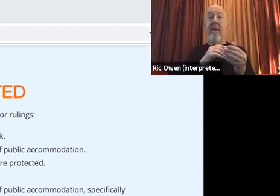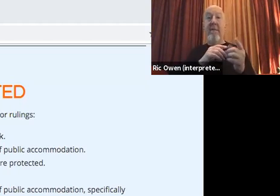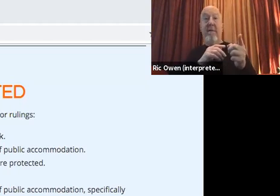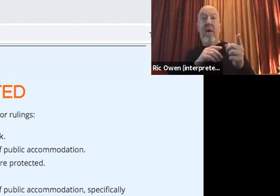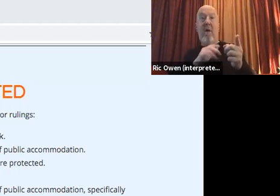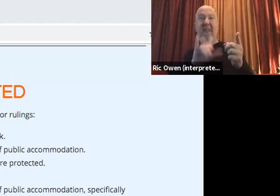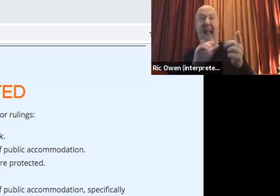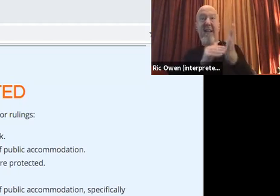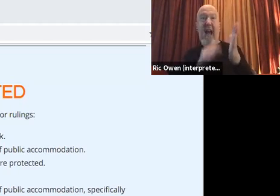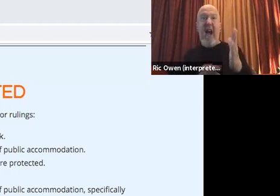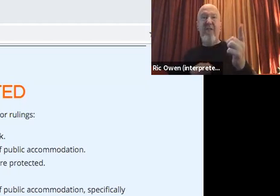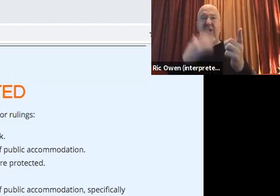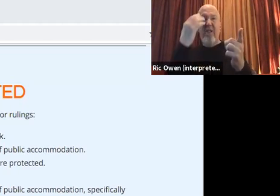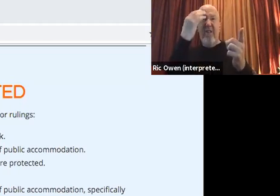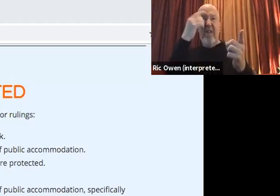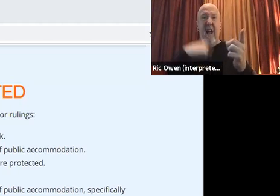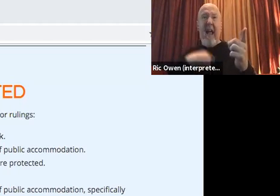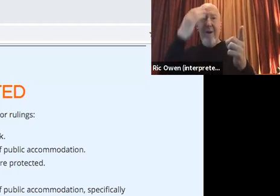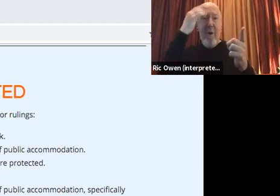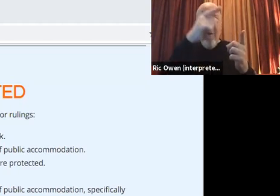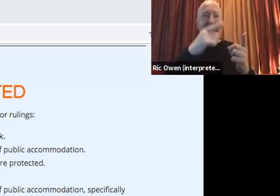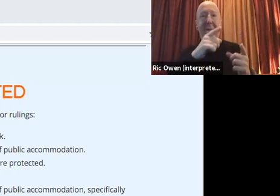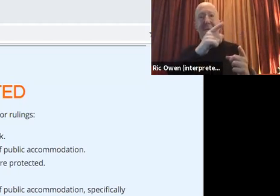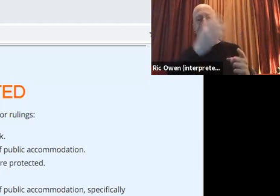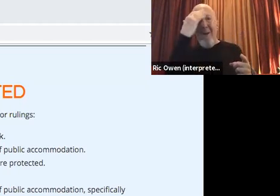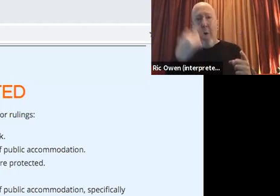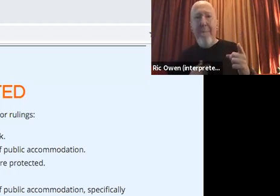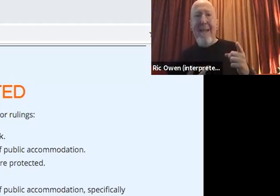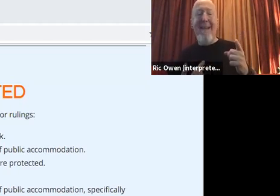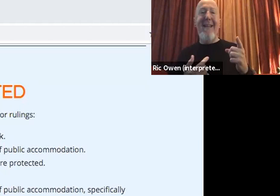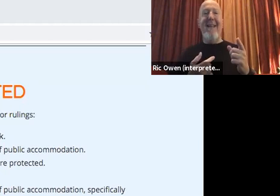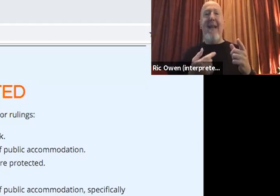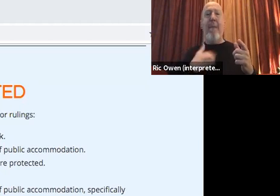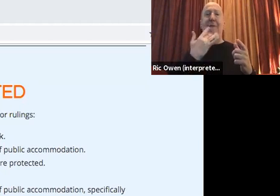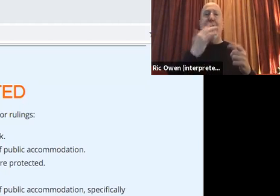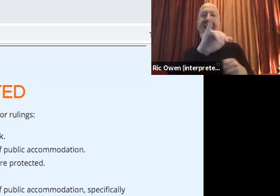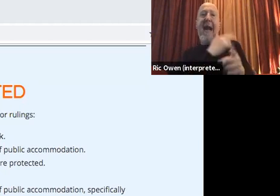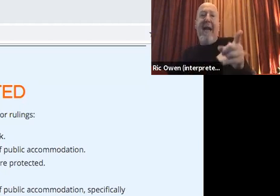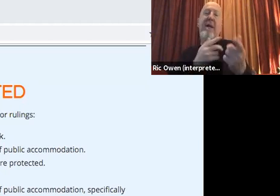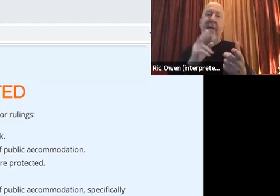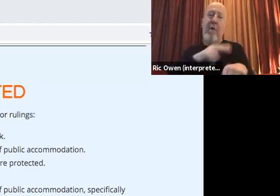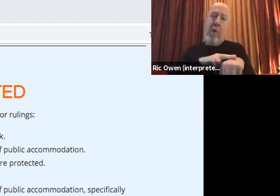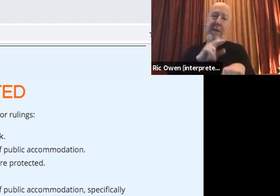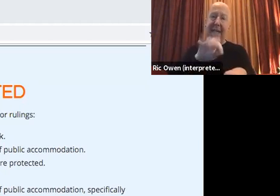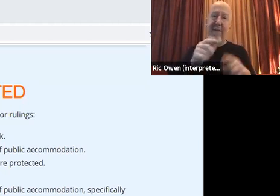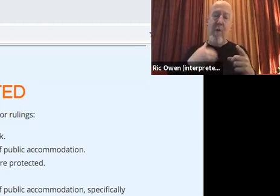hospital that you know or people know you there, obviously where you have insurance coverage, if you have